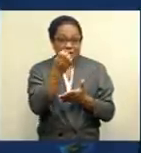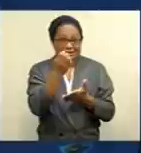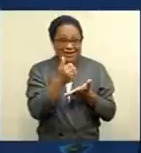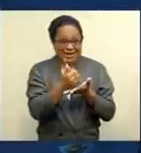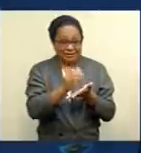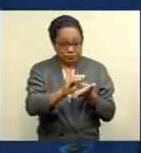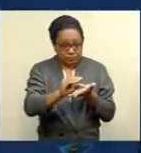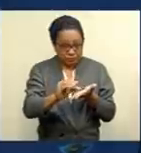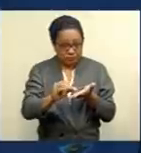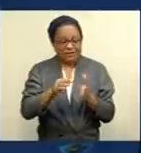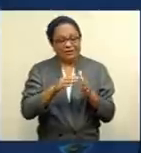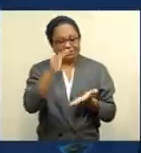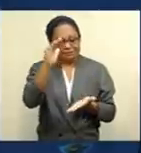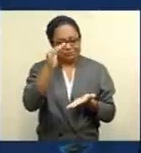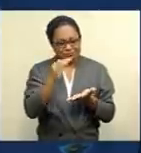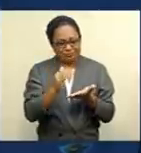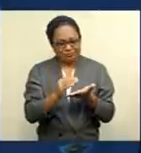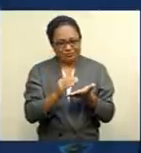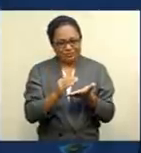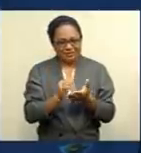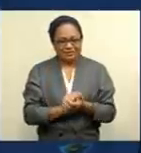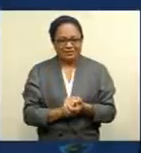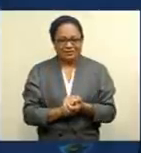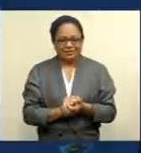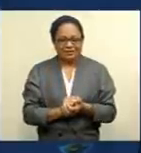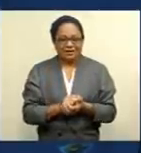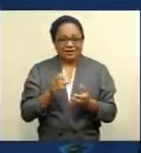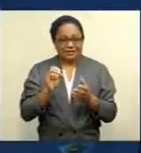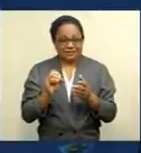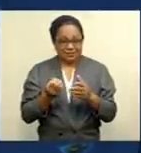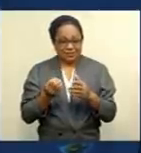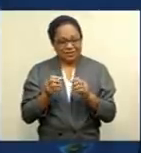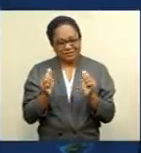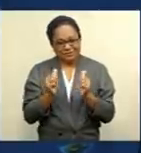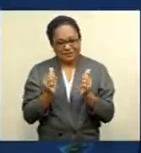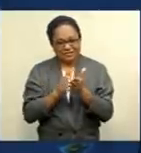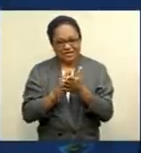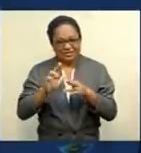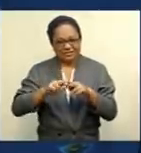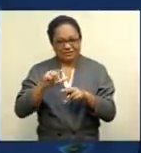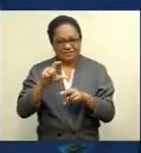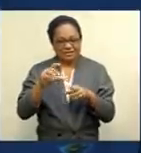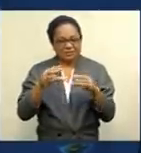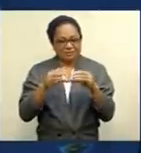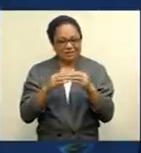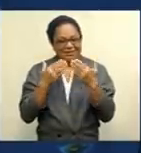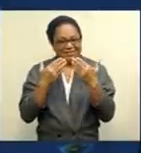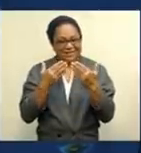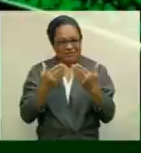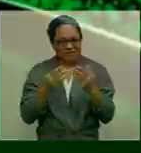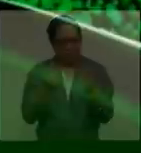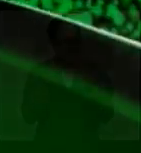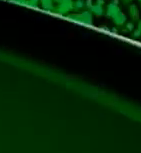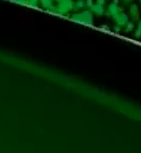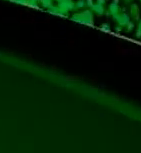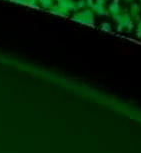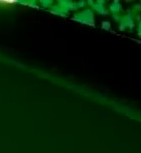put in place during the pandemic. And that's all we have from your HFC Bank for today. Thanks for tuning in.